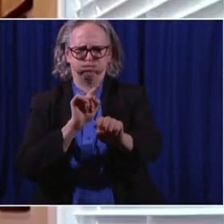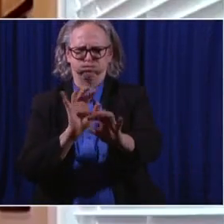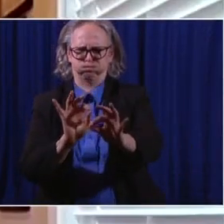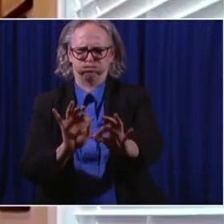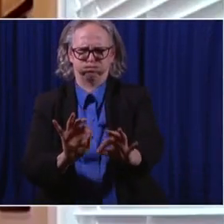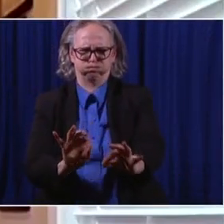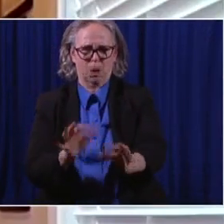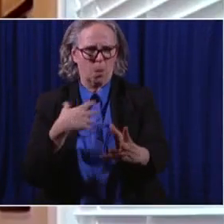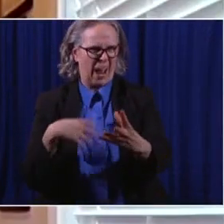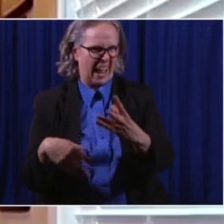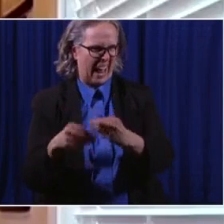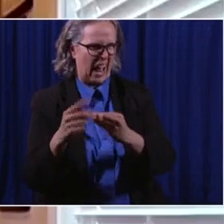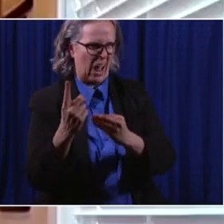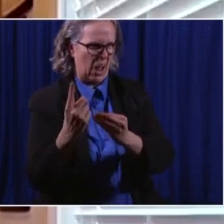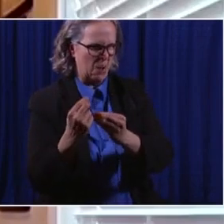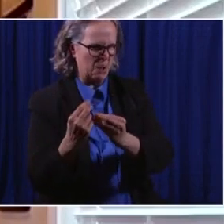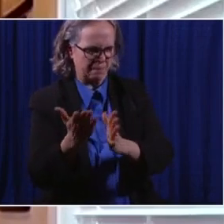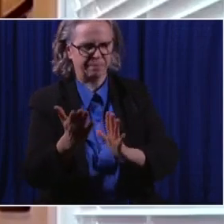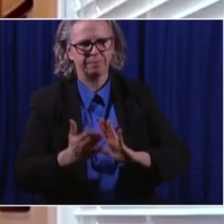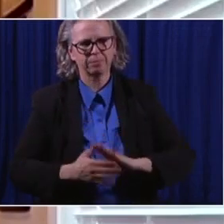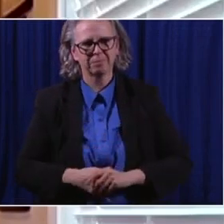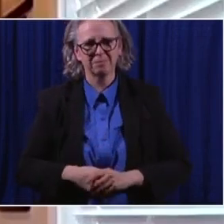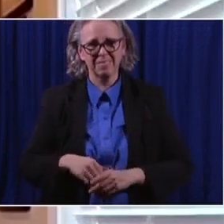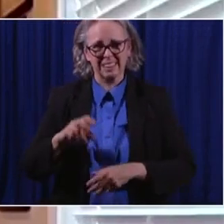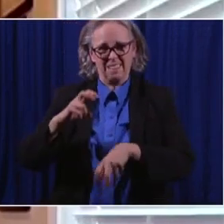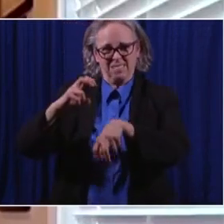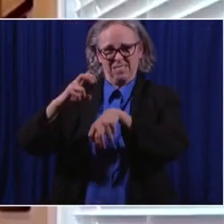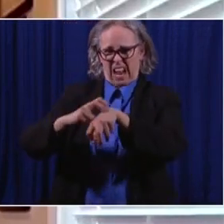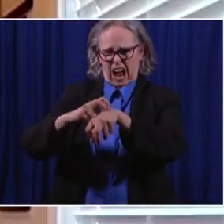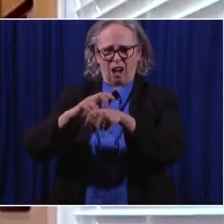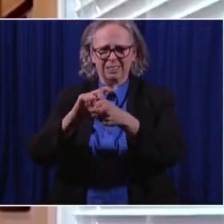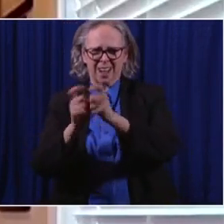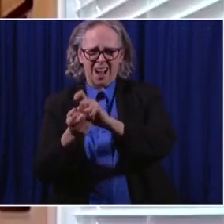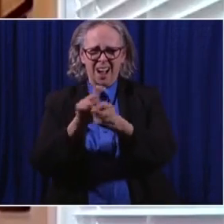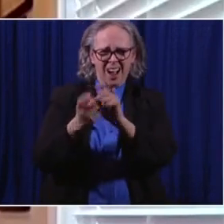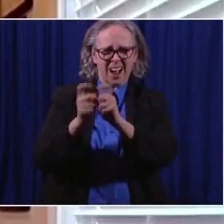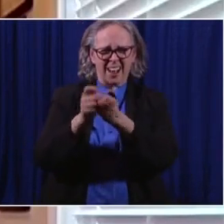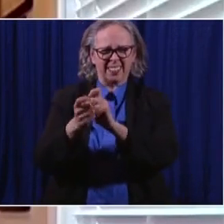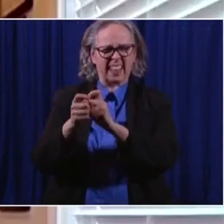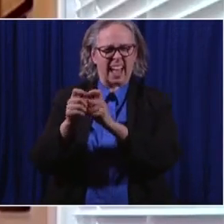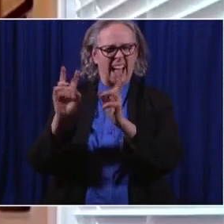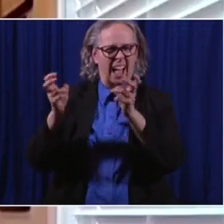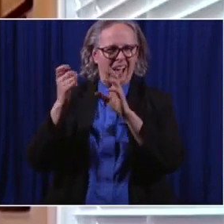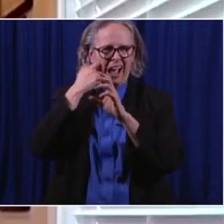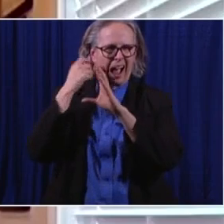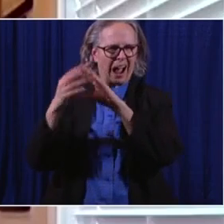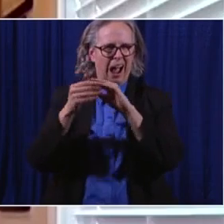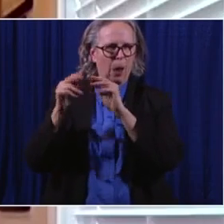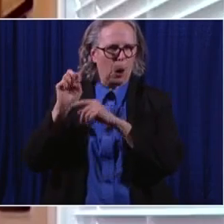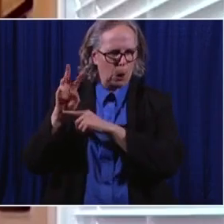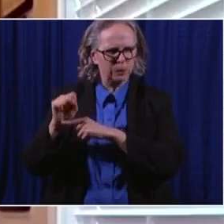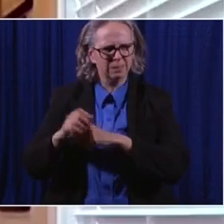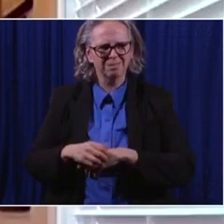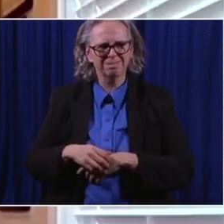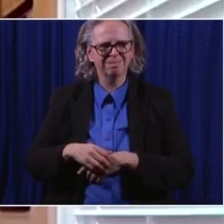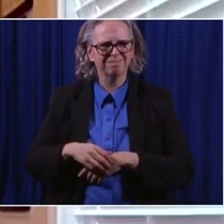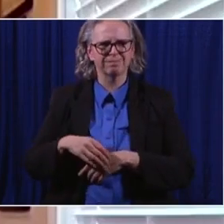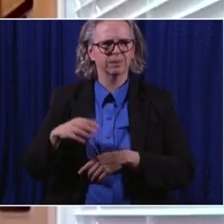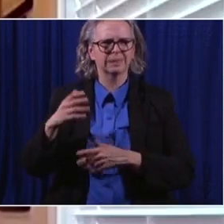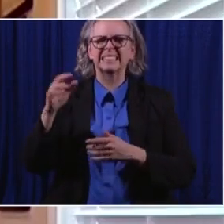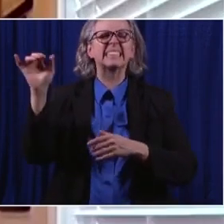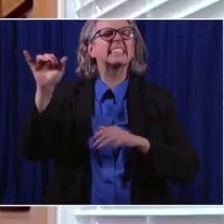it relates to the virus mutating or changing, this is something that all viruses do. We've been watching this